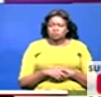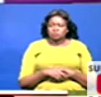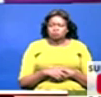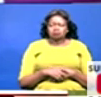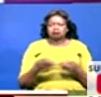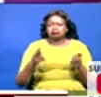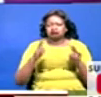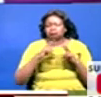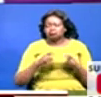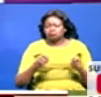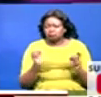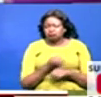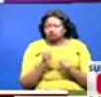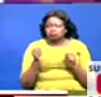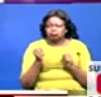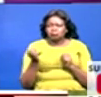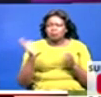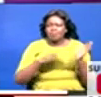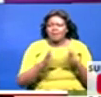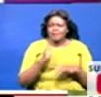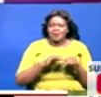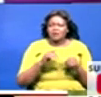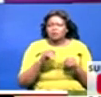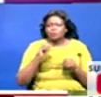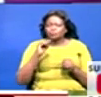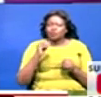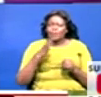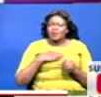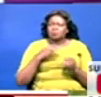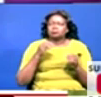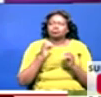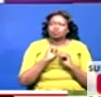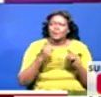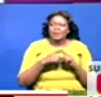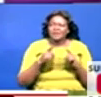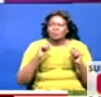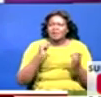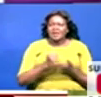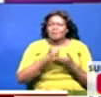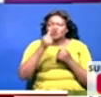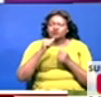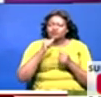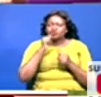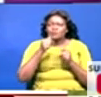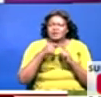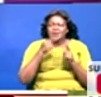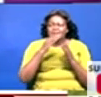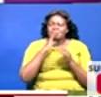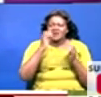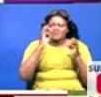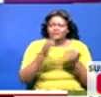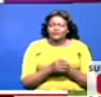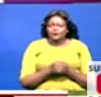haitarudisha Musyoka wetu, but itasaidia wengine wasiuliwe. Because probably kama wange